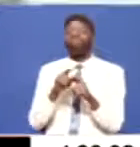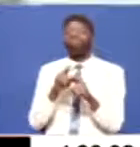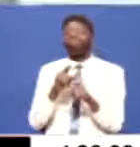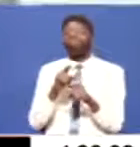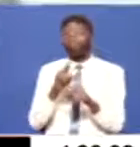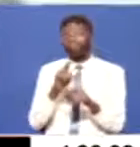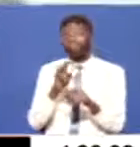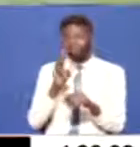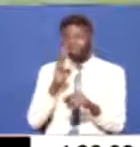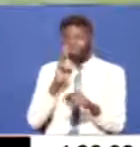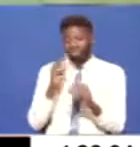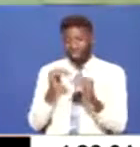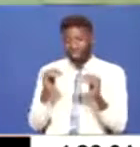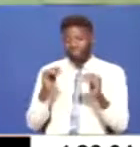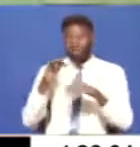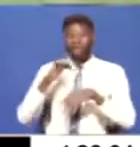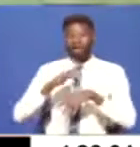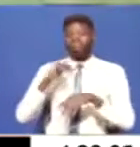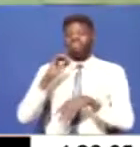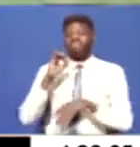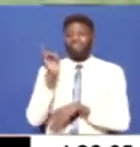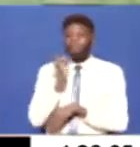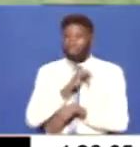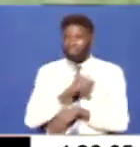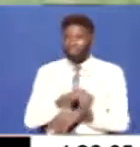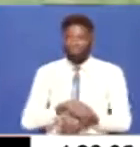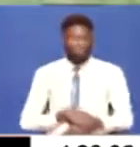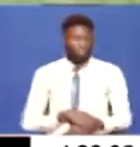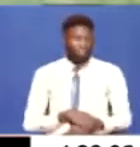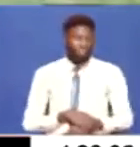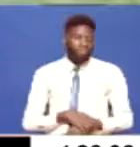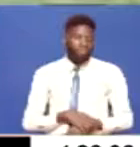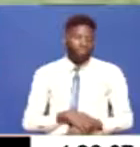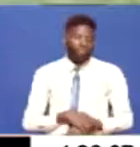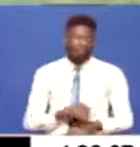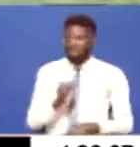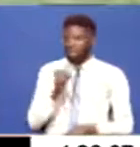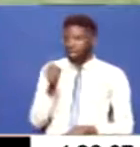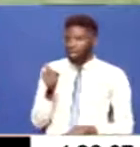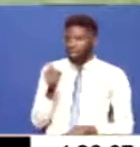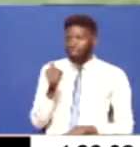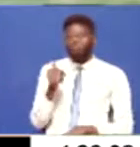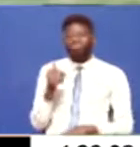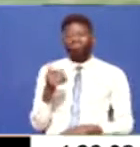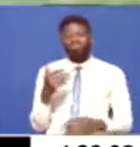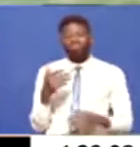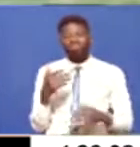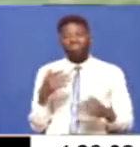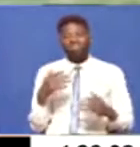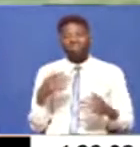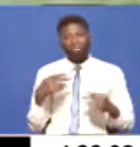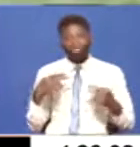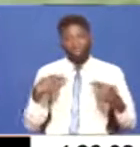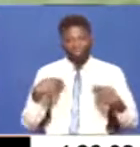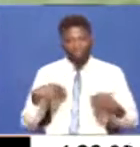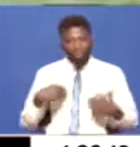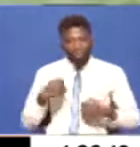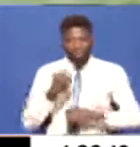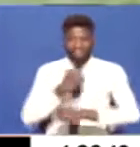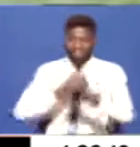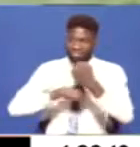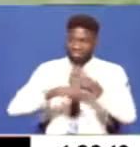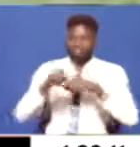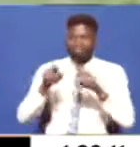deposits. And then again, there are other human activities that has really impacted the